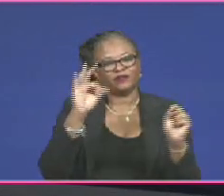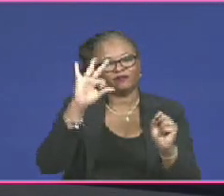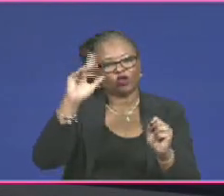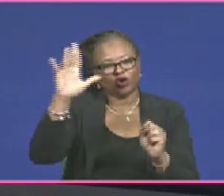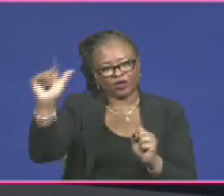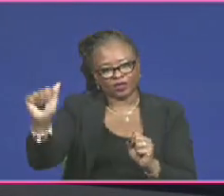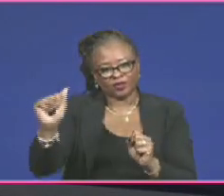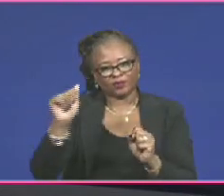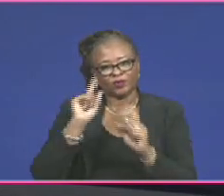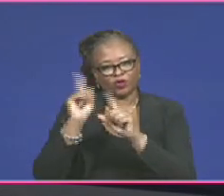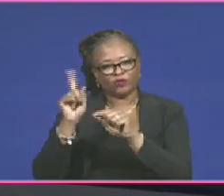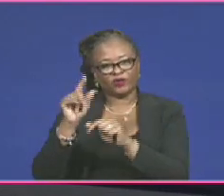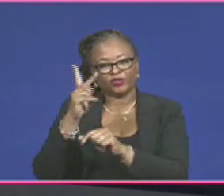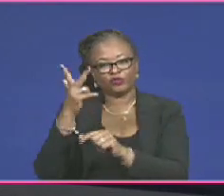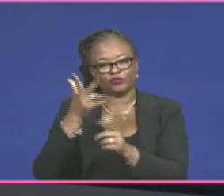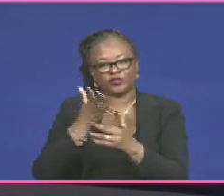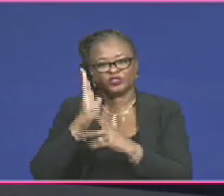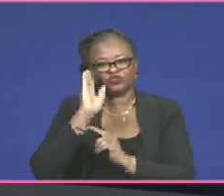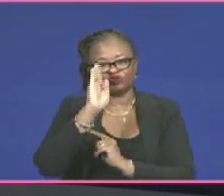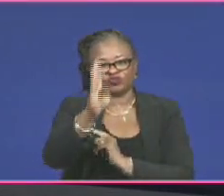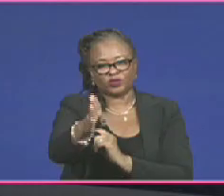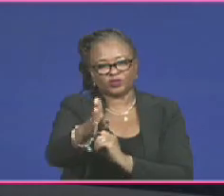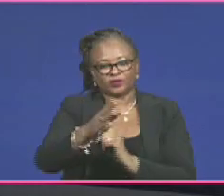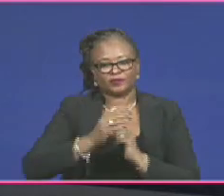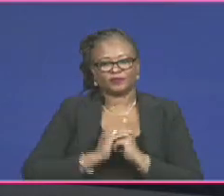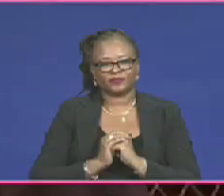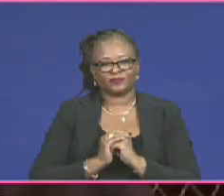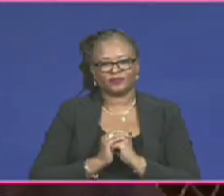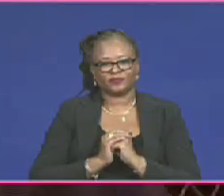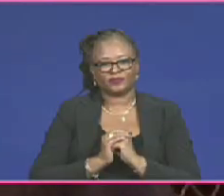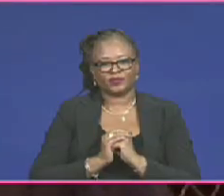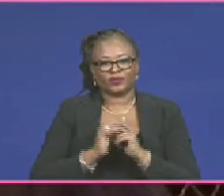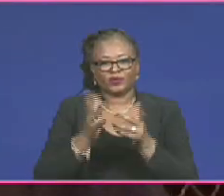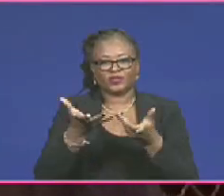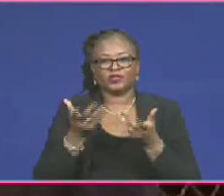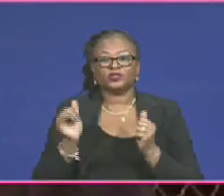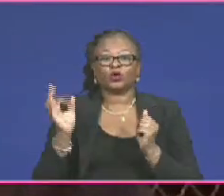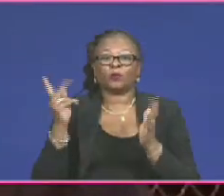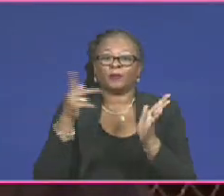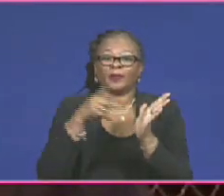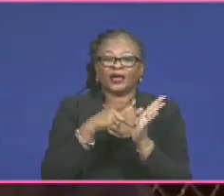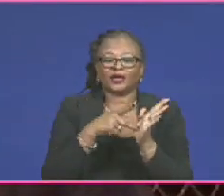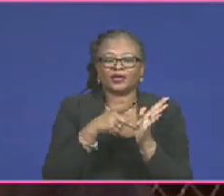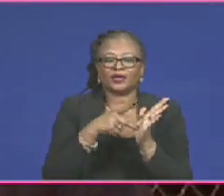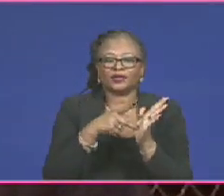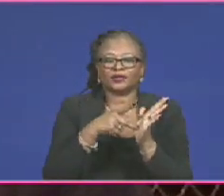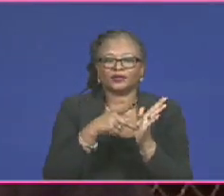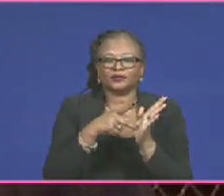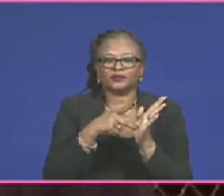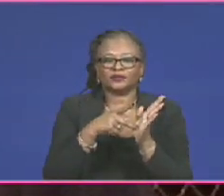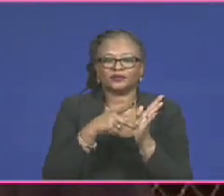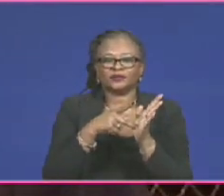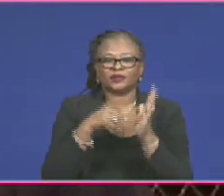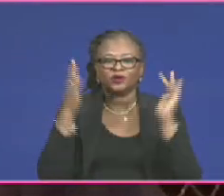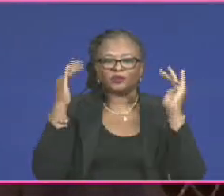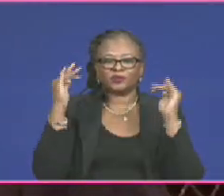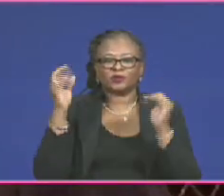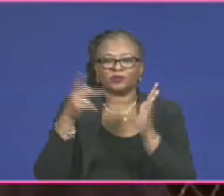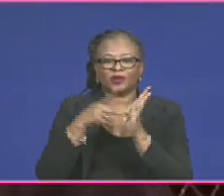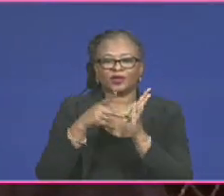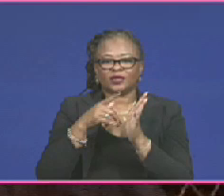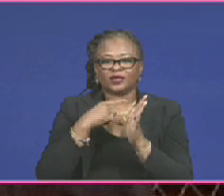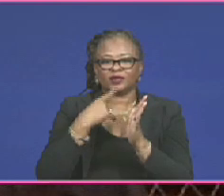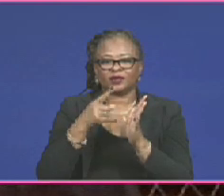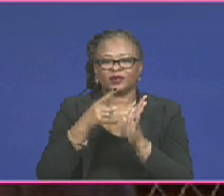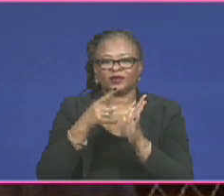and they will be going for 3 straight. We intend to go back and defend our crown.